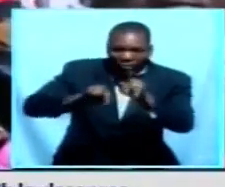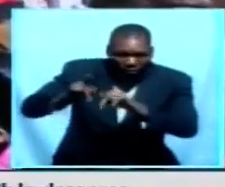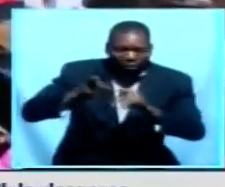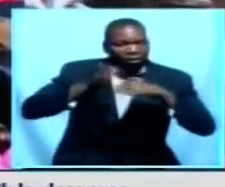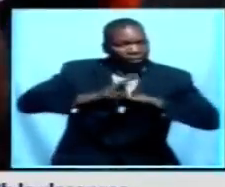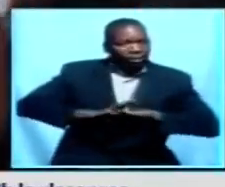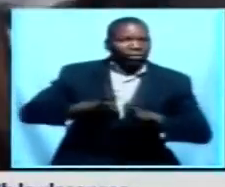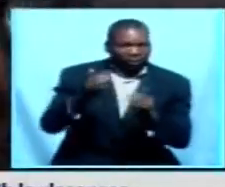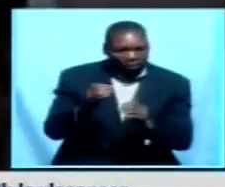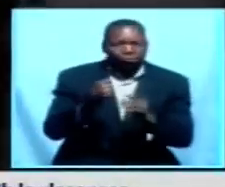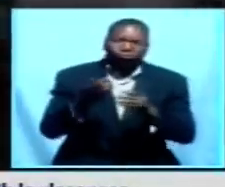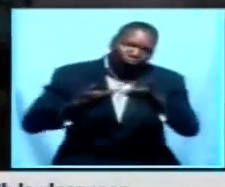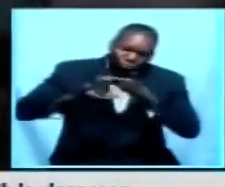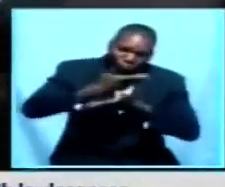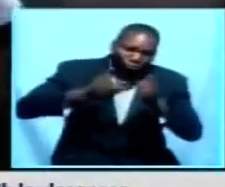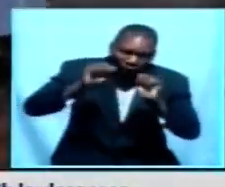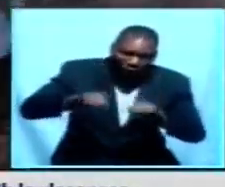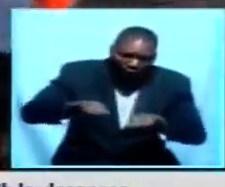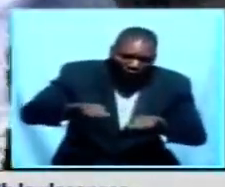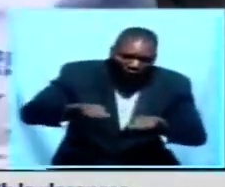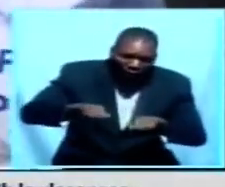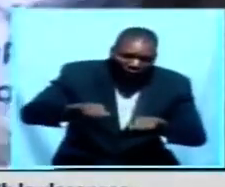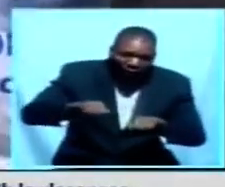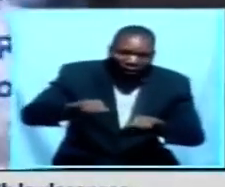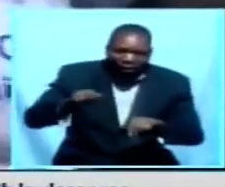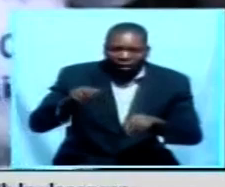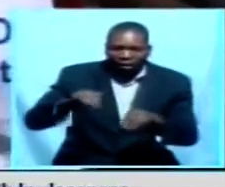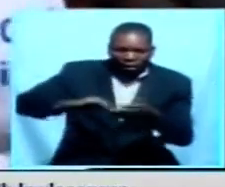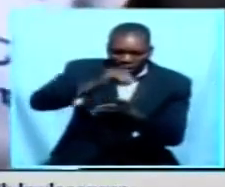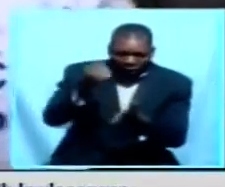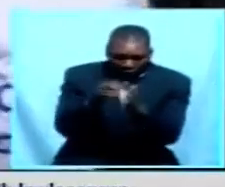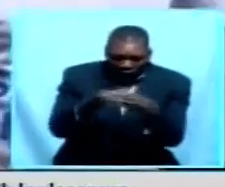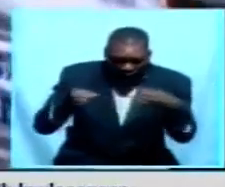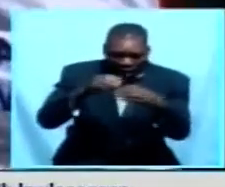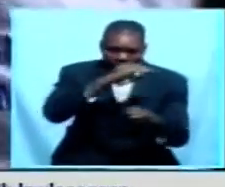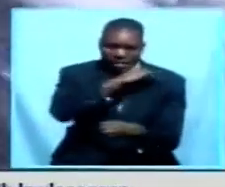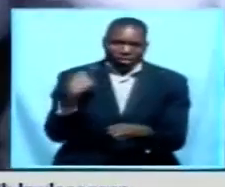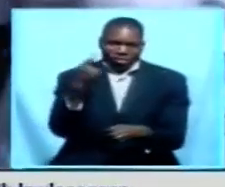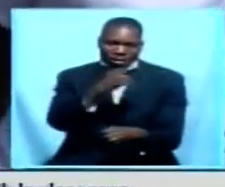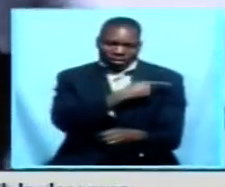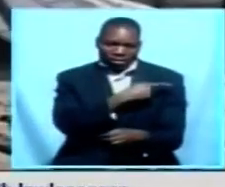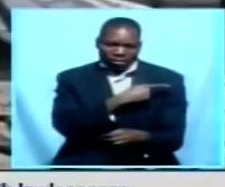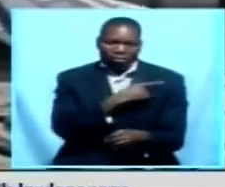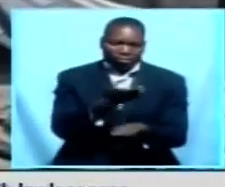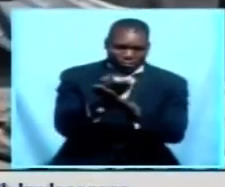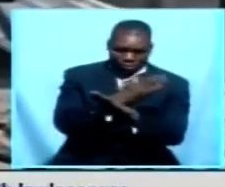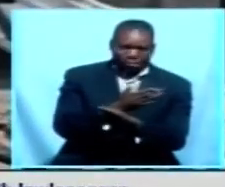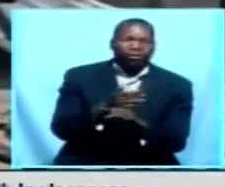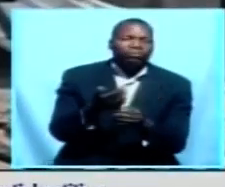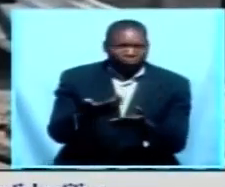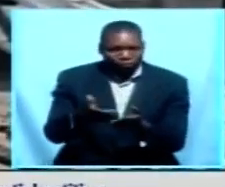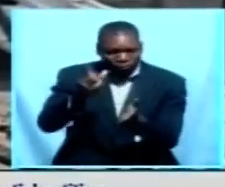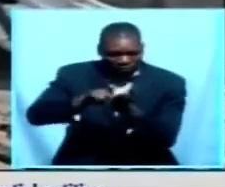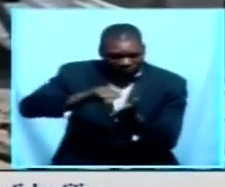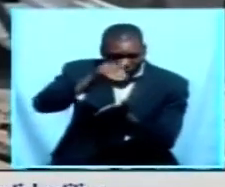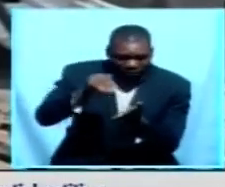then can we talk to each other. Earlier in the day, Lusaka Central Constituency Member of Parliament Margaret Manakatwe expressed